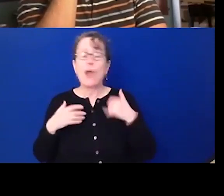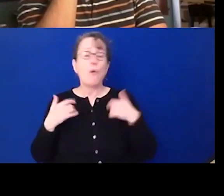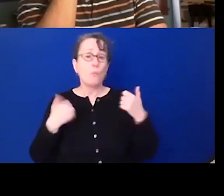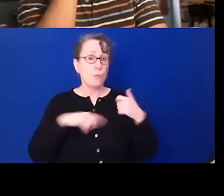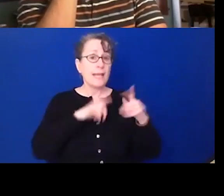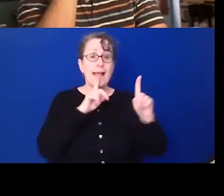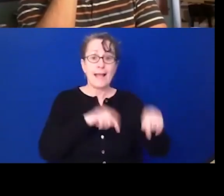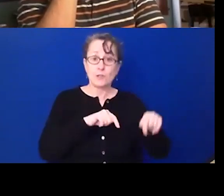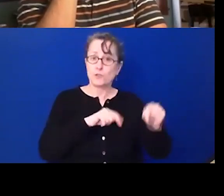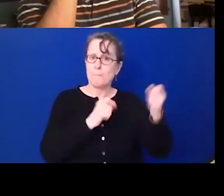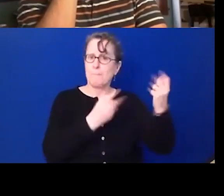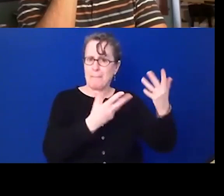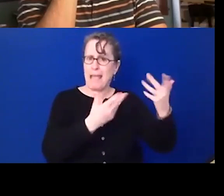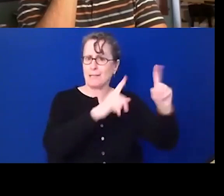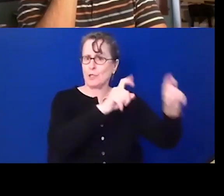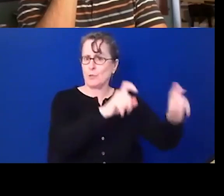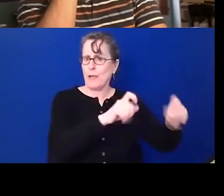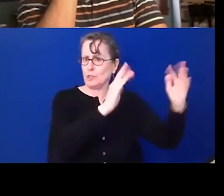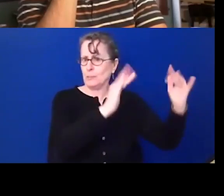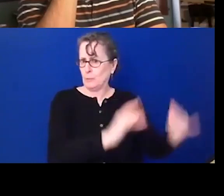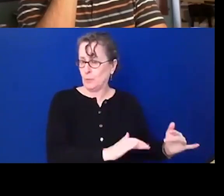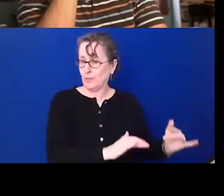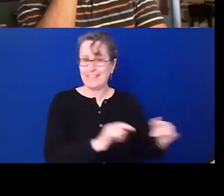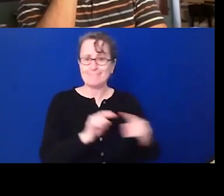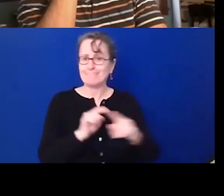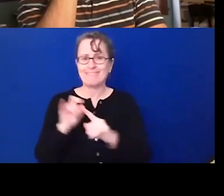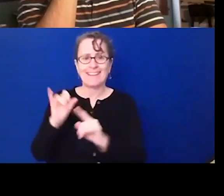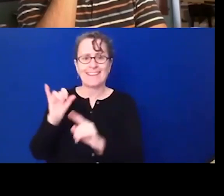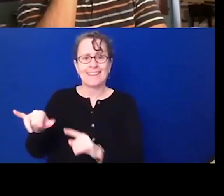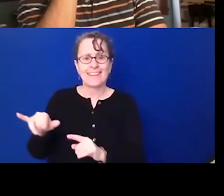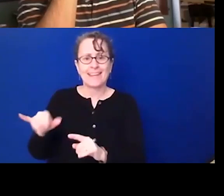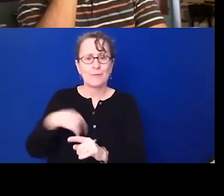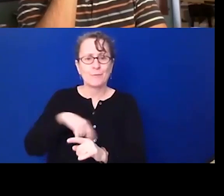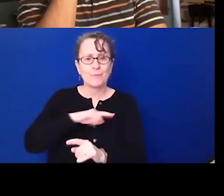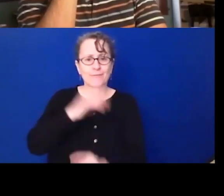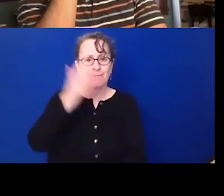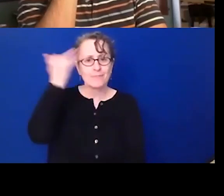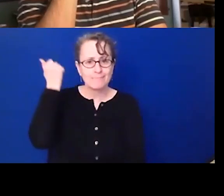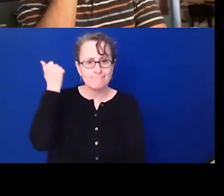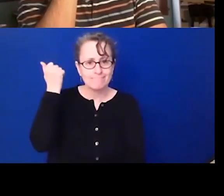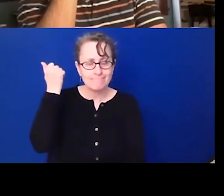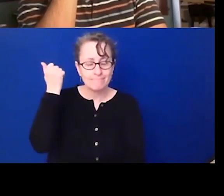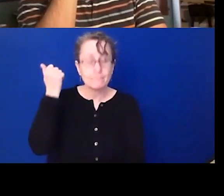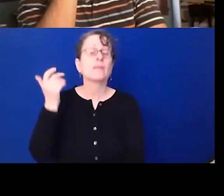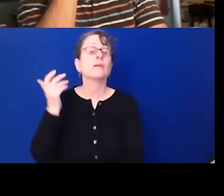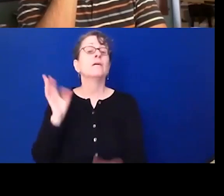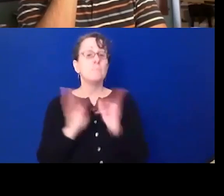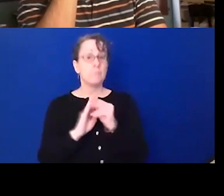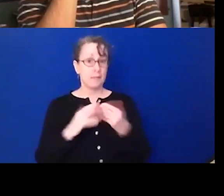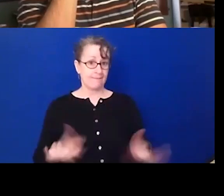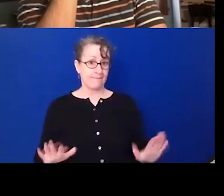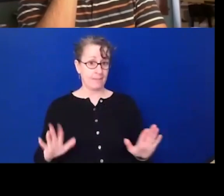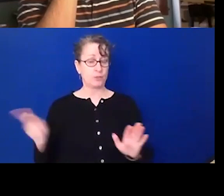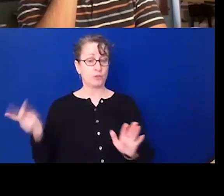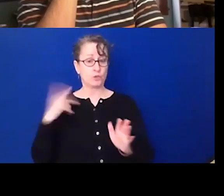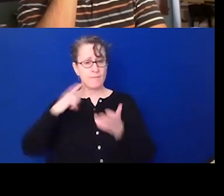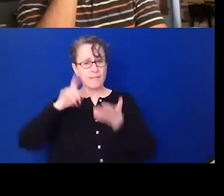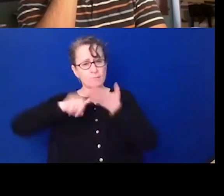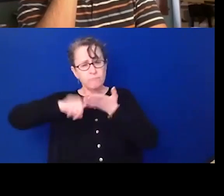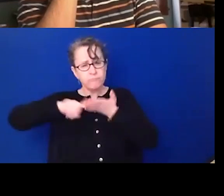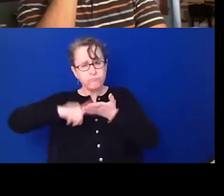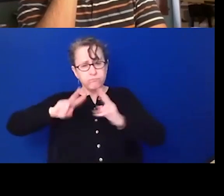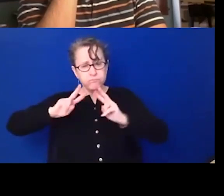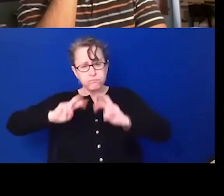answer that one. We realized after the meeting we hadn't, and we did some more analysis on it. And what we realized there is that contrary